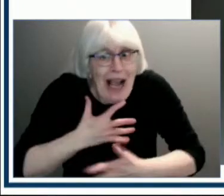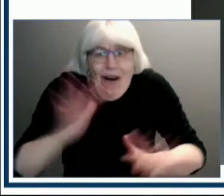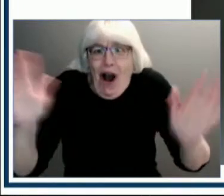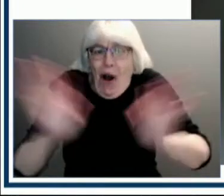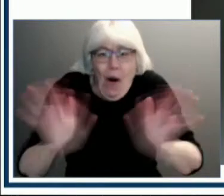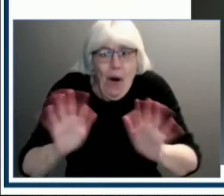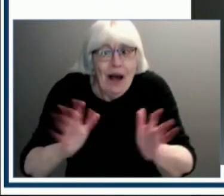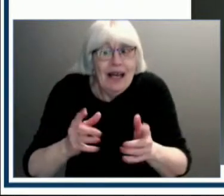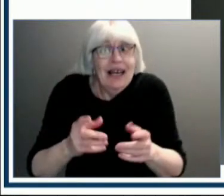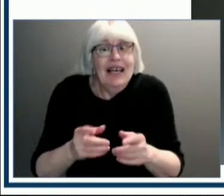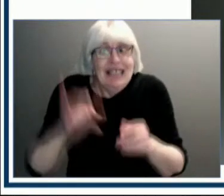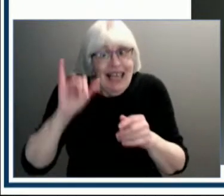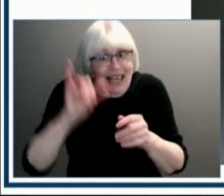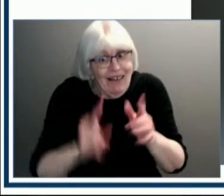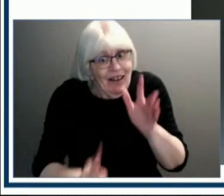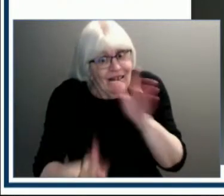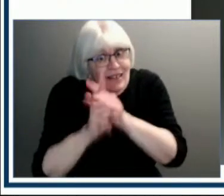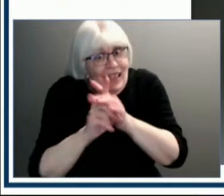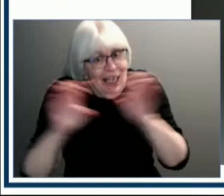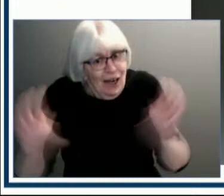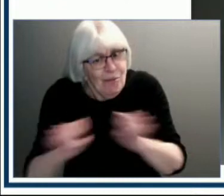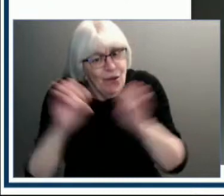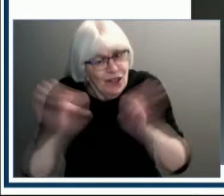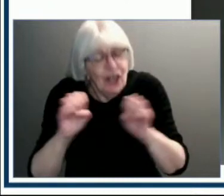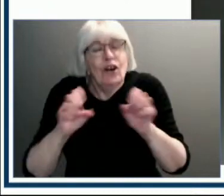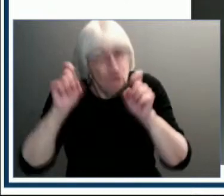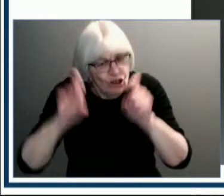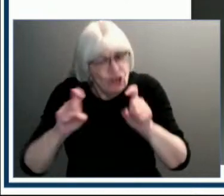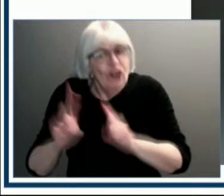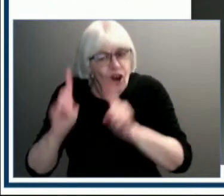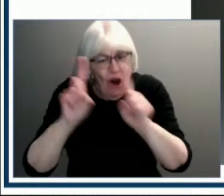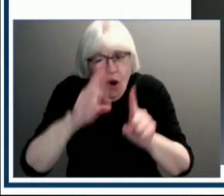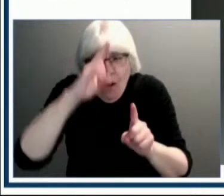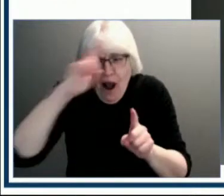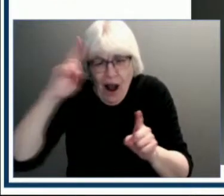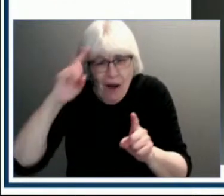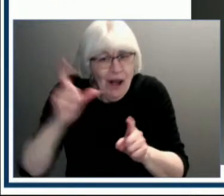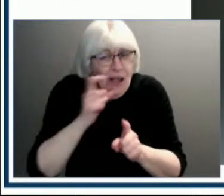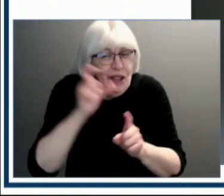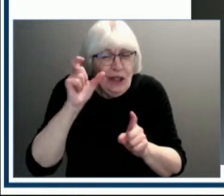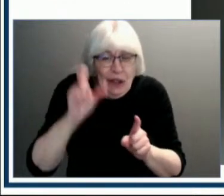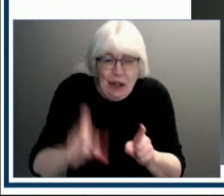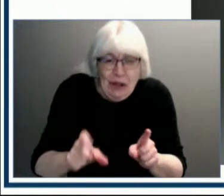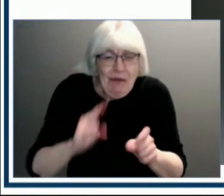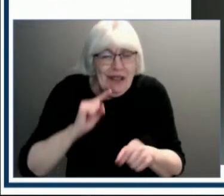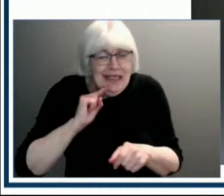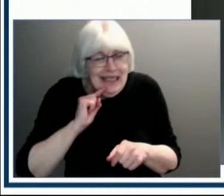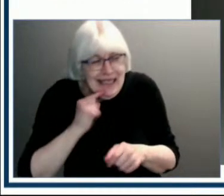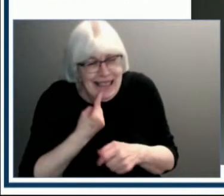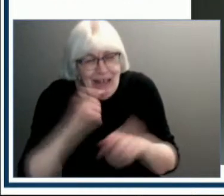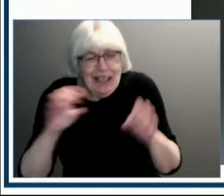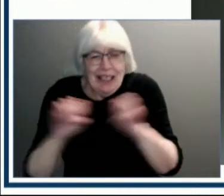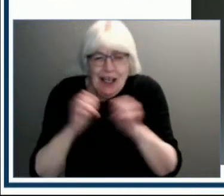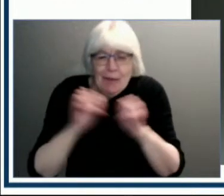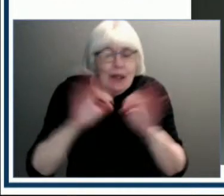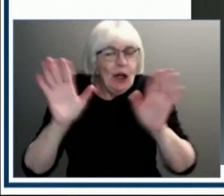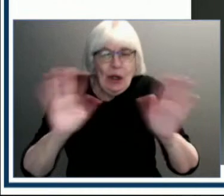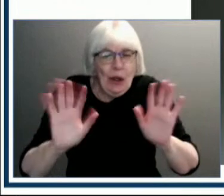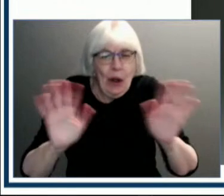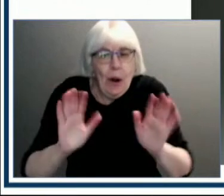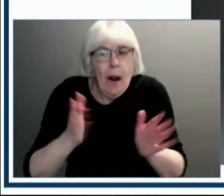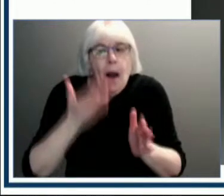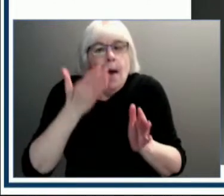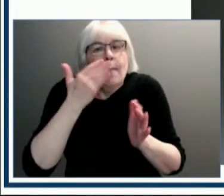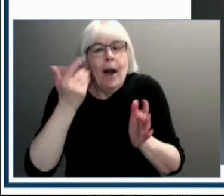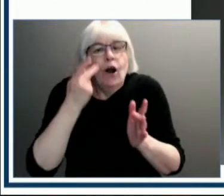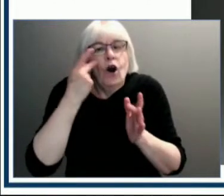concern is not urgent, please at this time do not go to an emergency department. Visit your family doctor or walk-in clinic or use